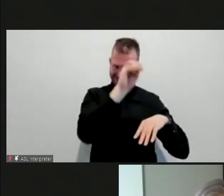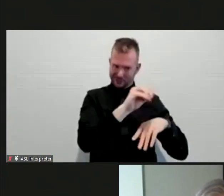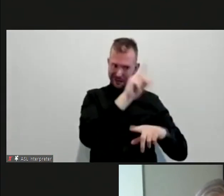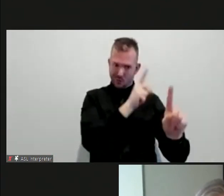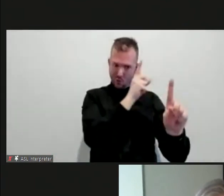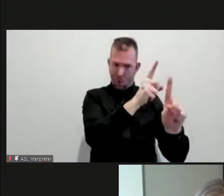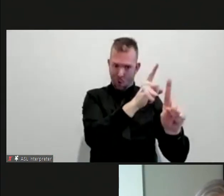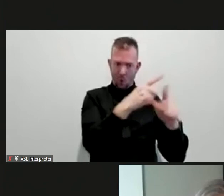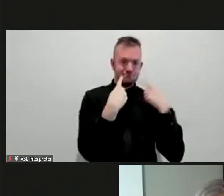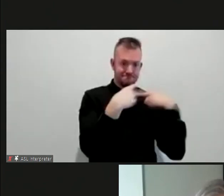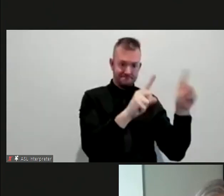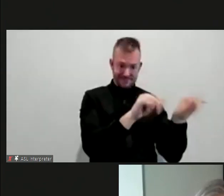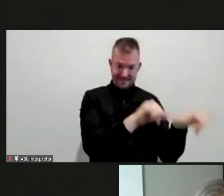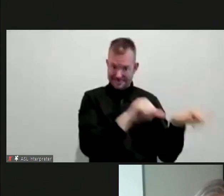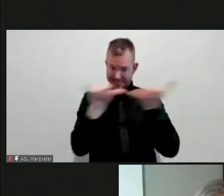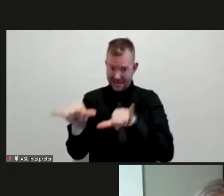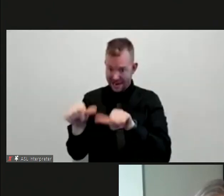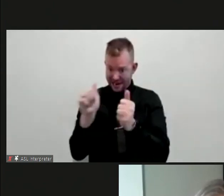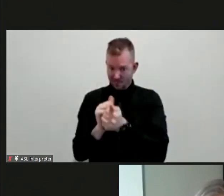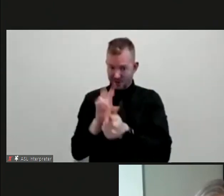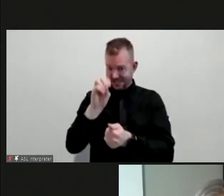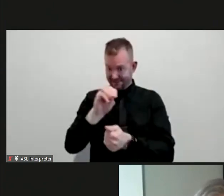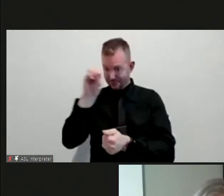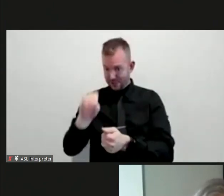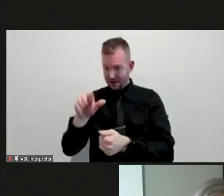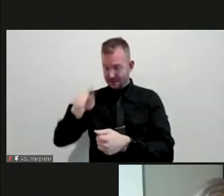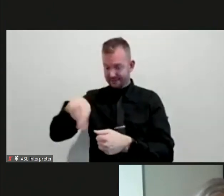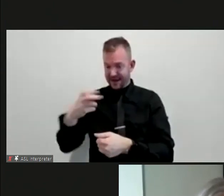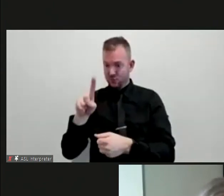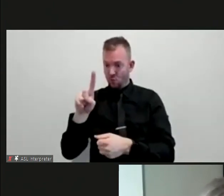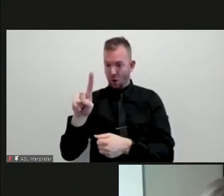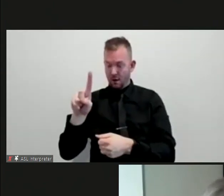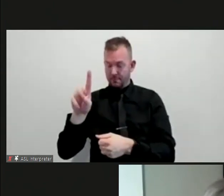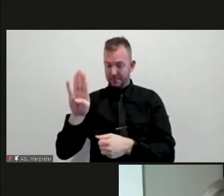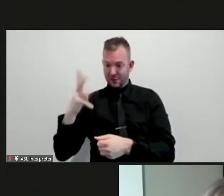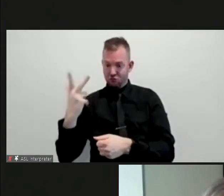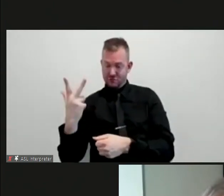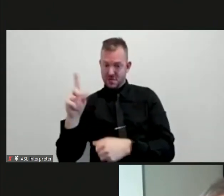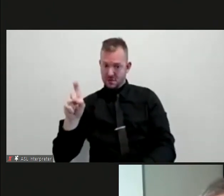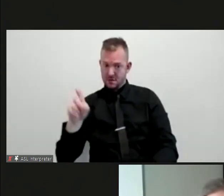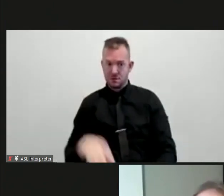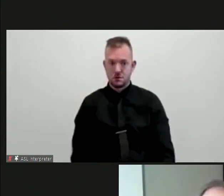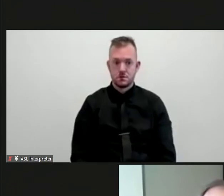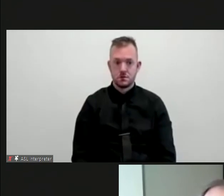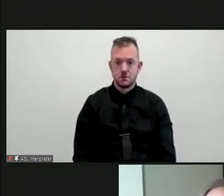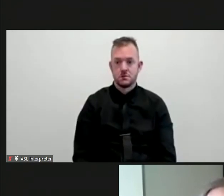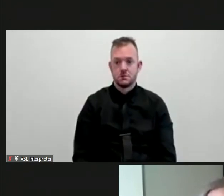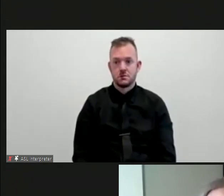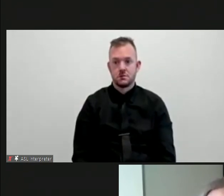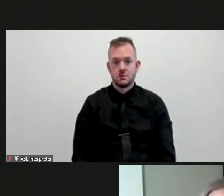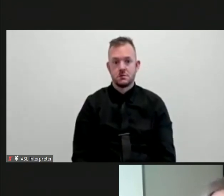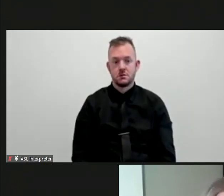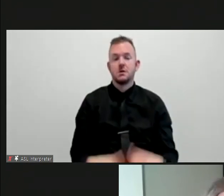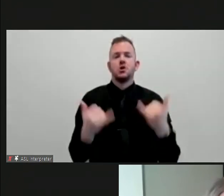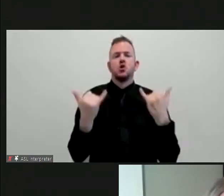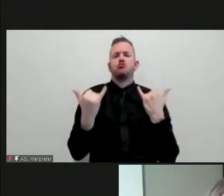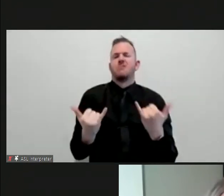I can answer that again. No, there is not a goal right now. 1B3 is large. We're talking 1.15